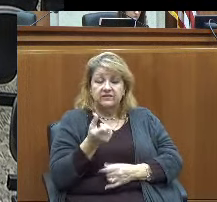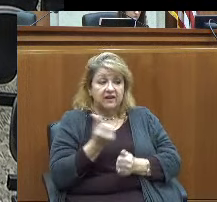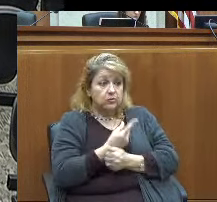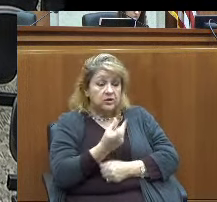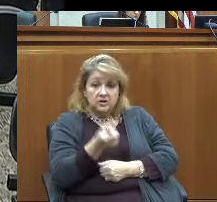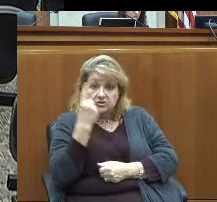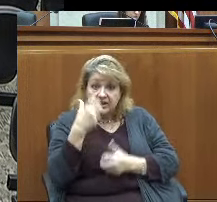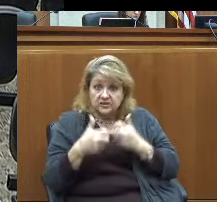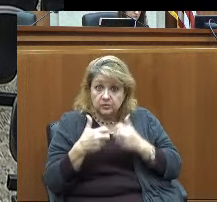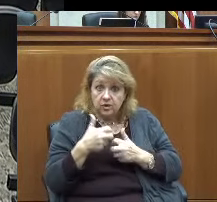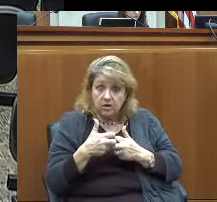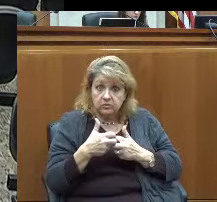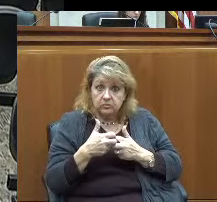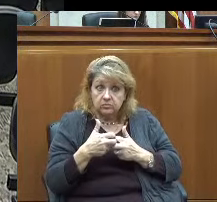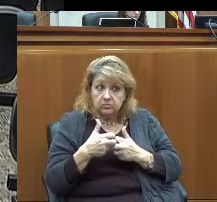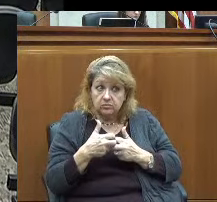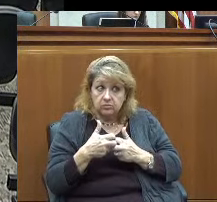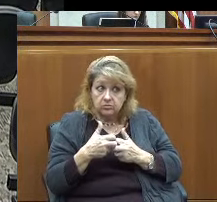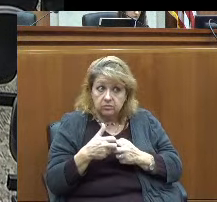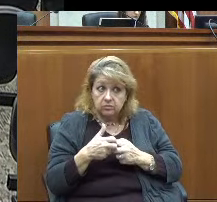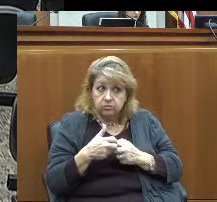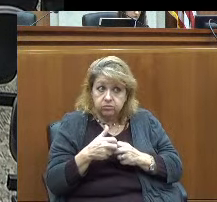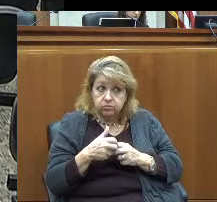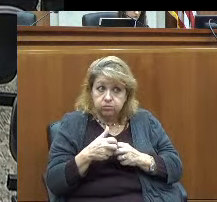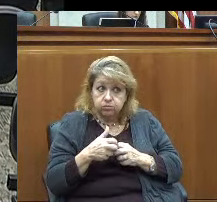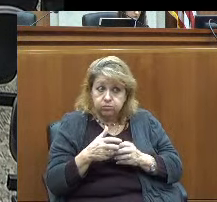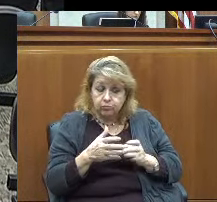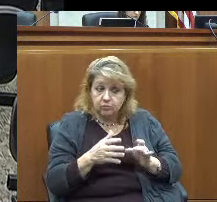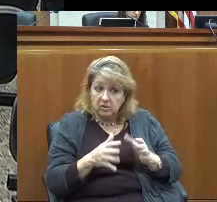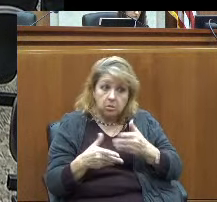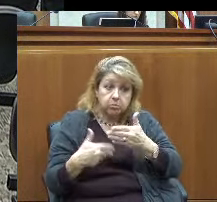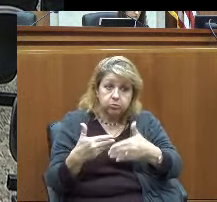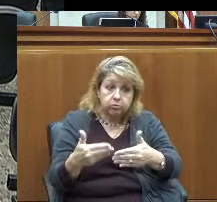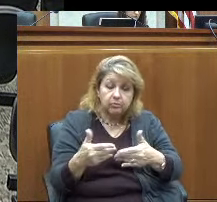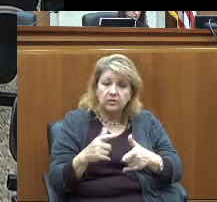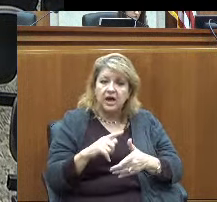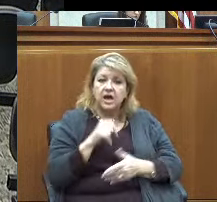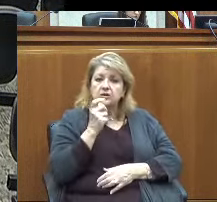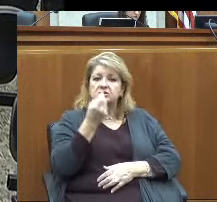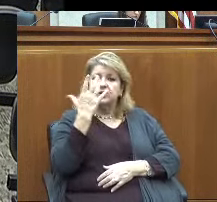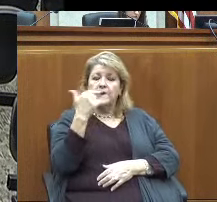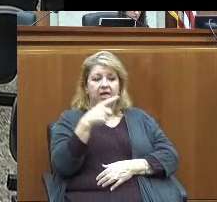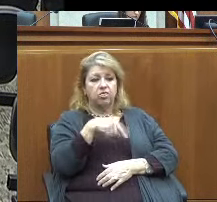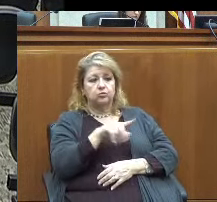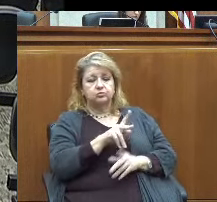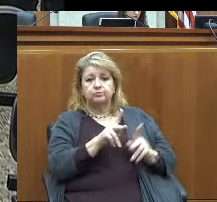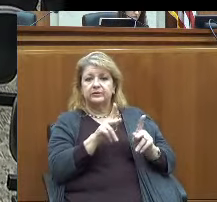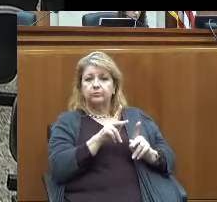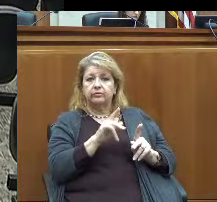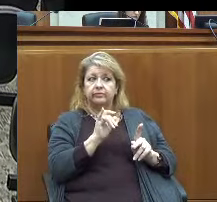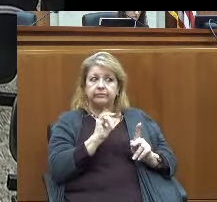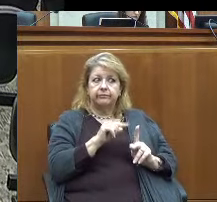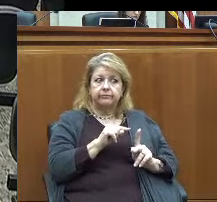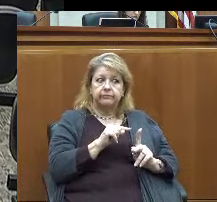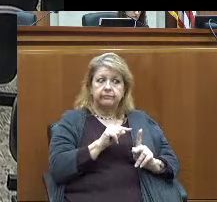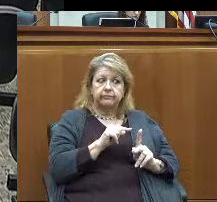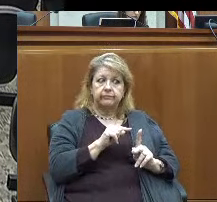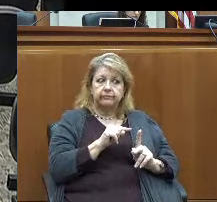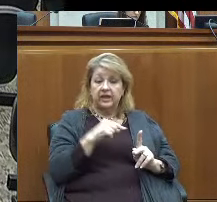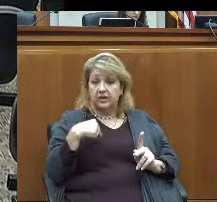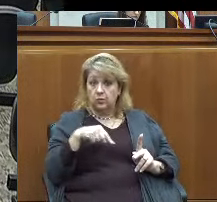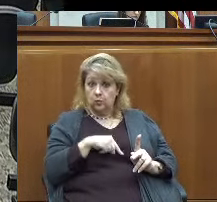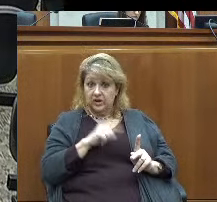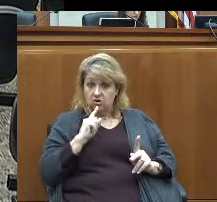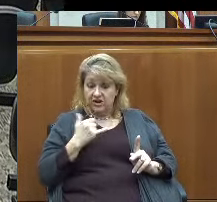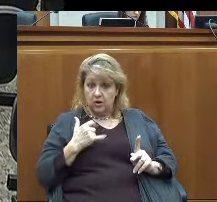problem, but I don't understand why the people that, as we are